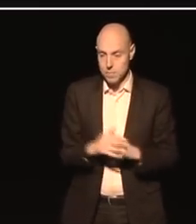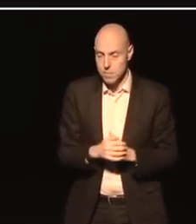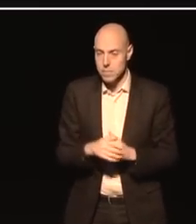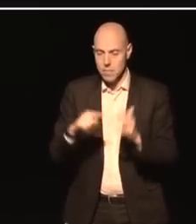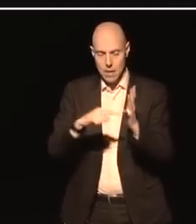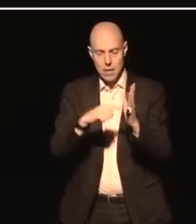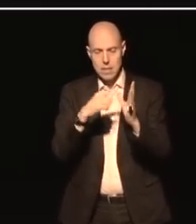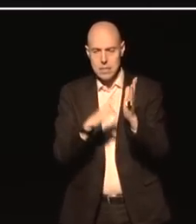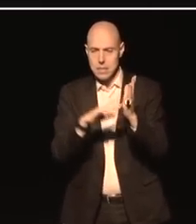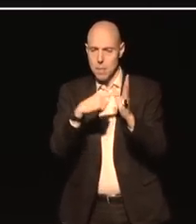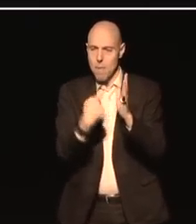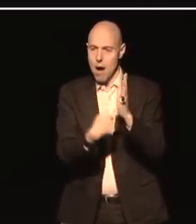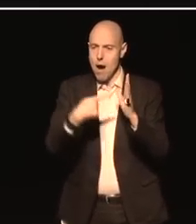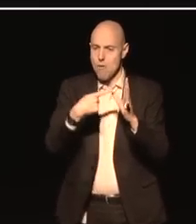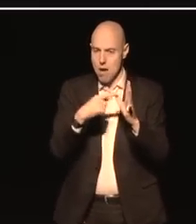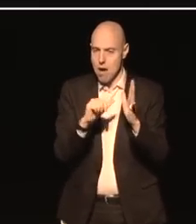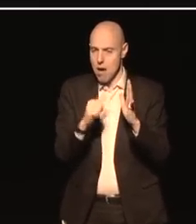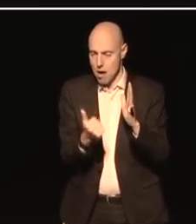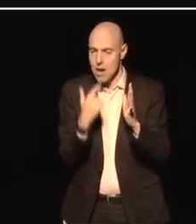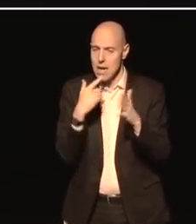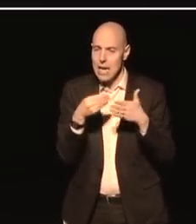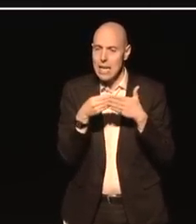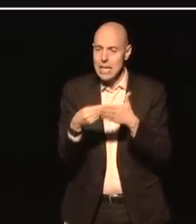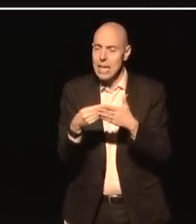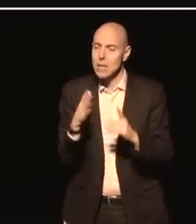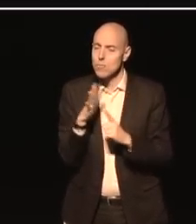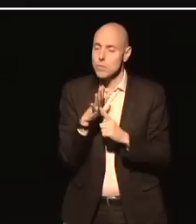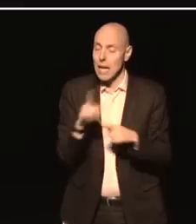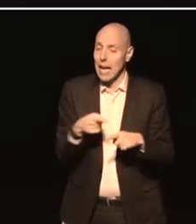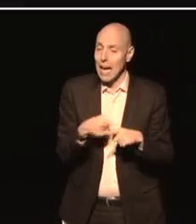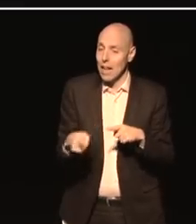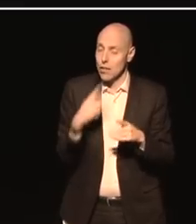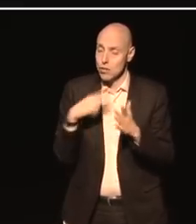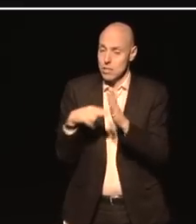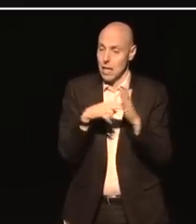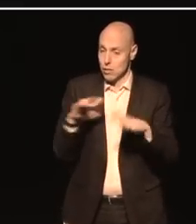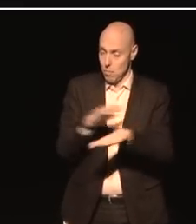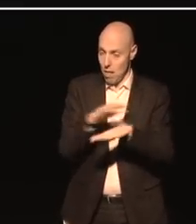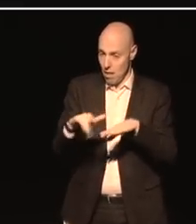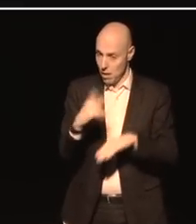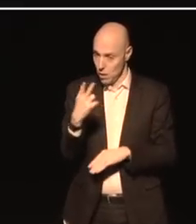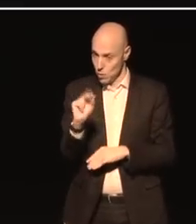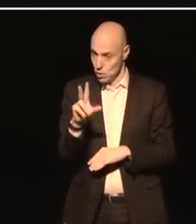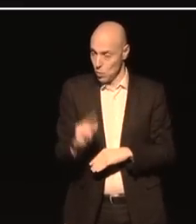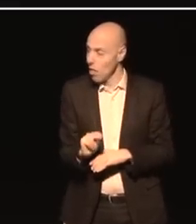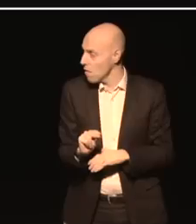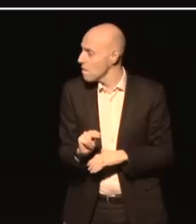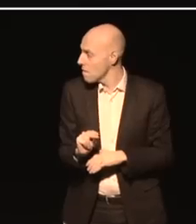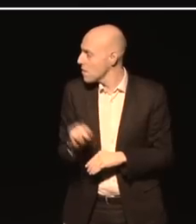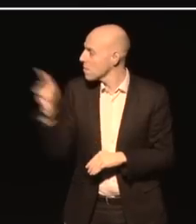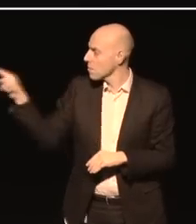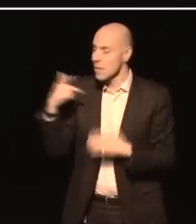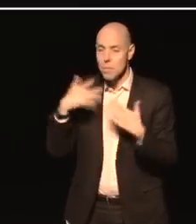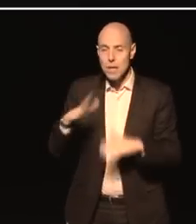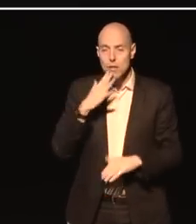Rocco, who is the lead principal and artistic director of the English National Ballet since 2012. Tamara's danced the Scottish Ballet